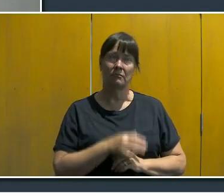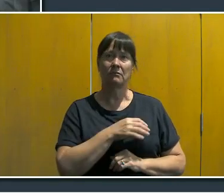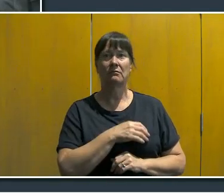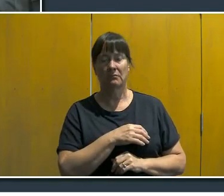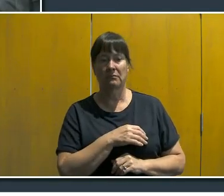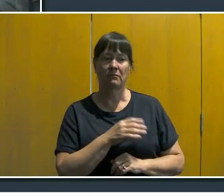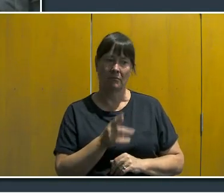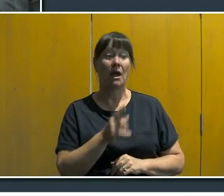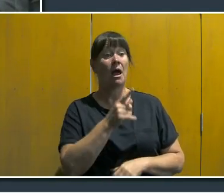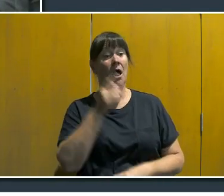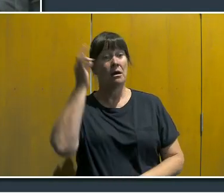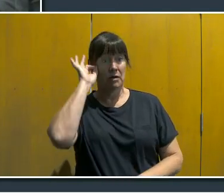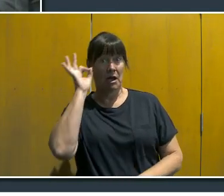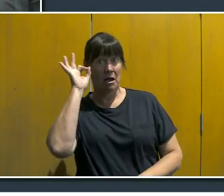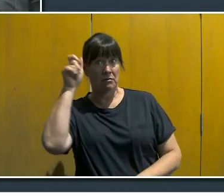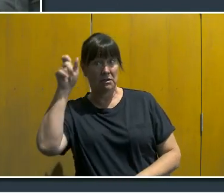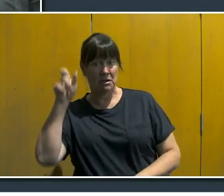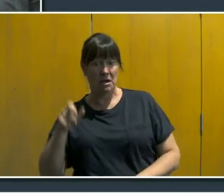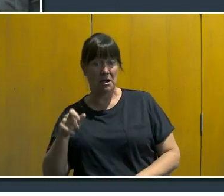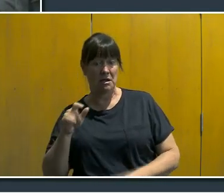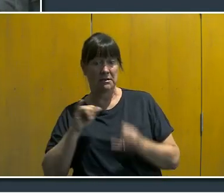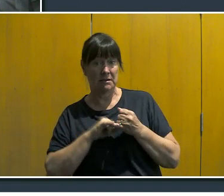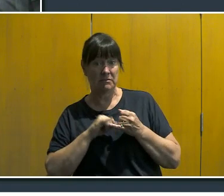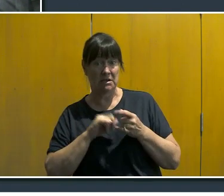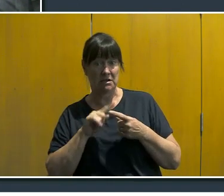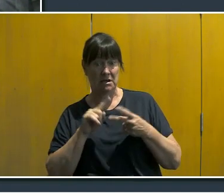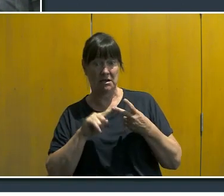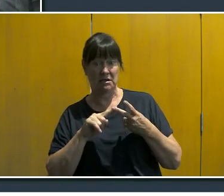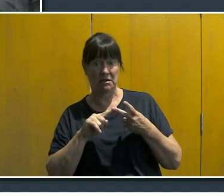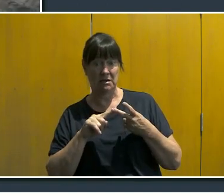Councillor Simpson has a question for you as well, I believe, followed by Councillor Taylor.